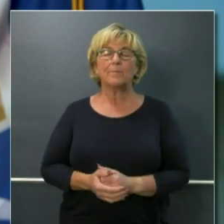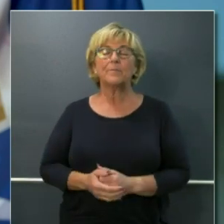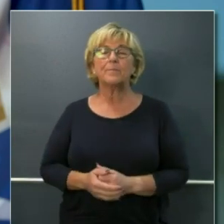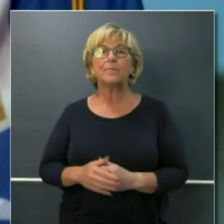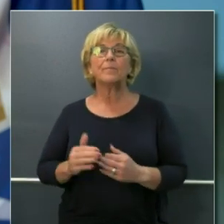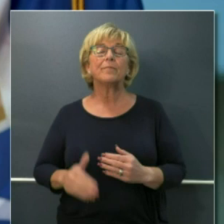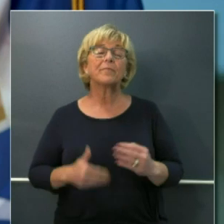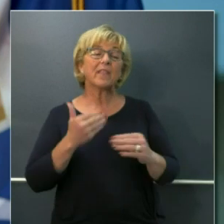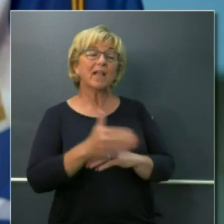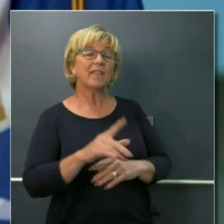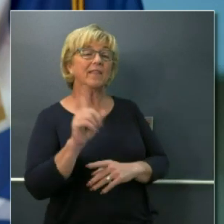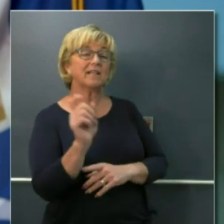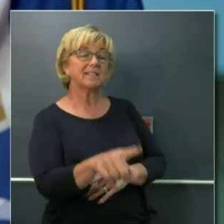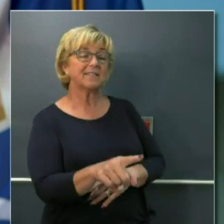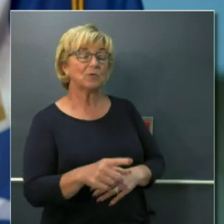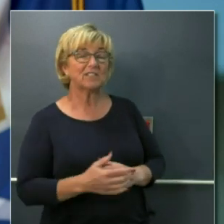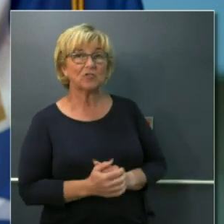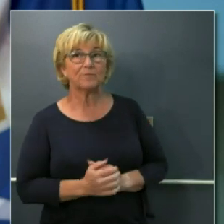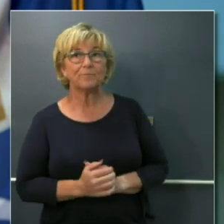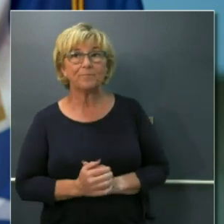Sovereign, KCBS Radio.